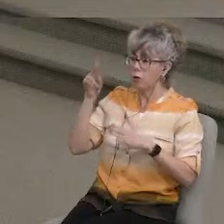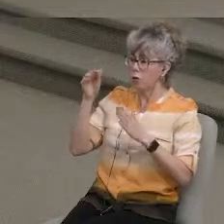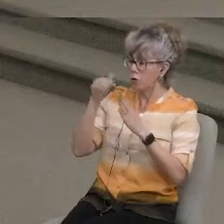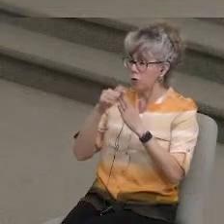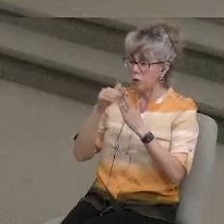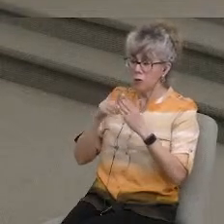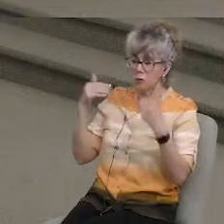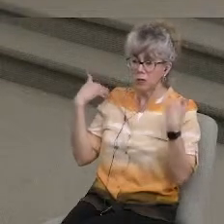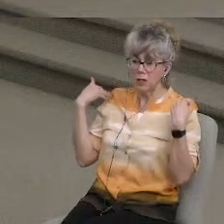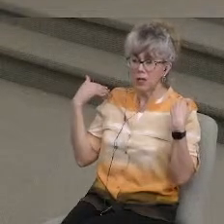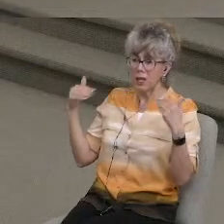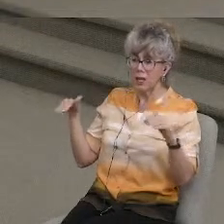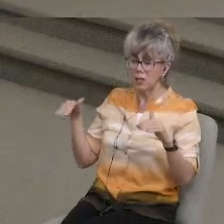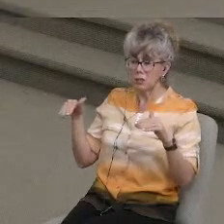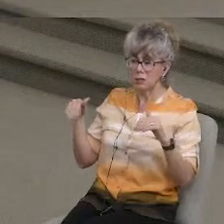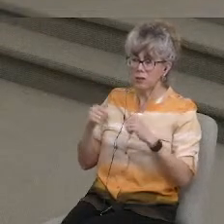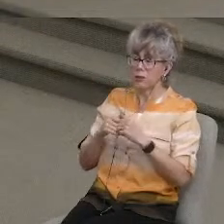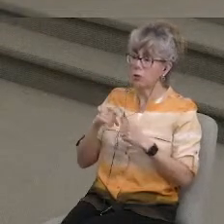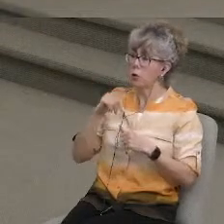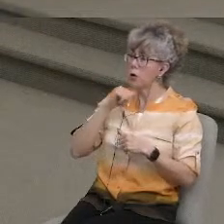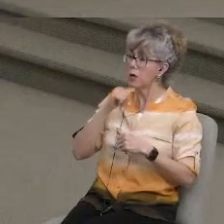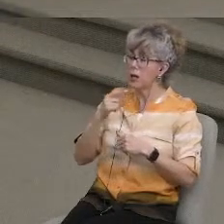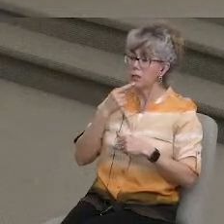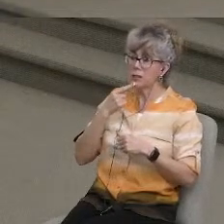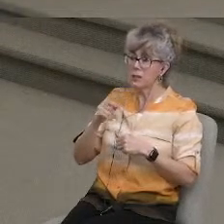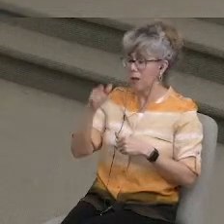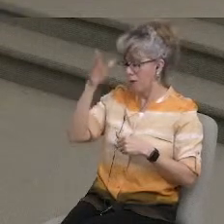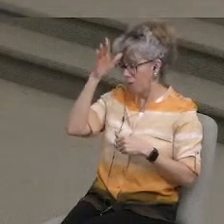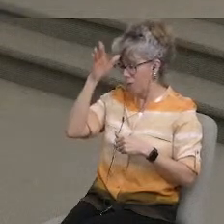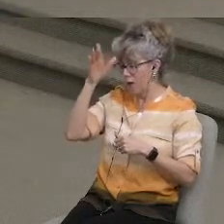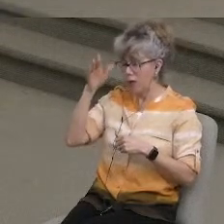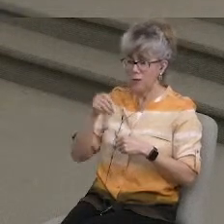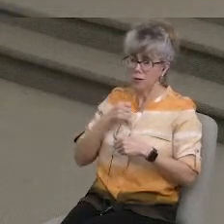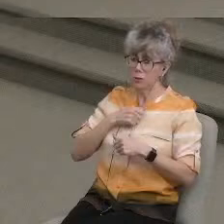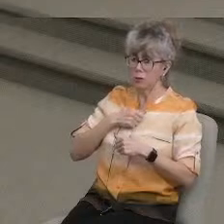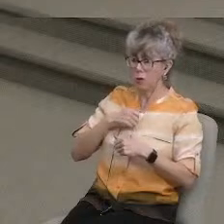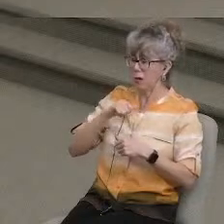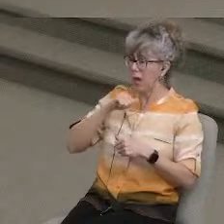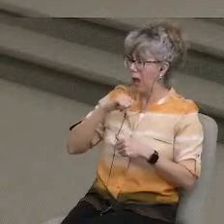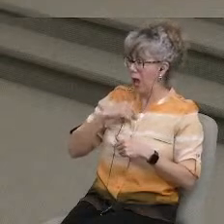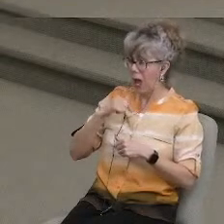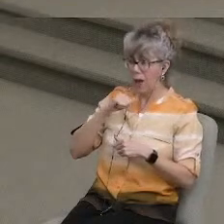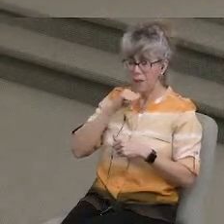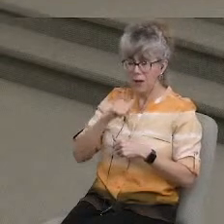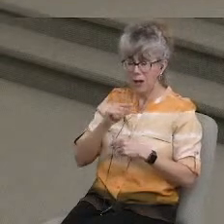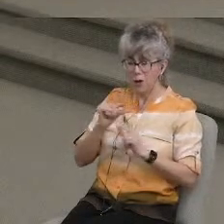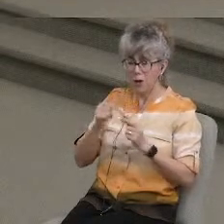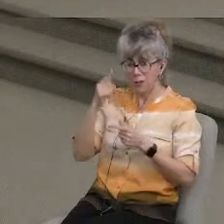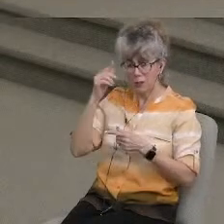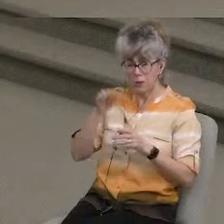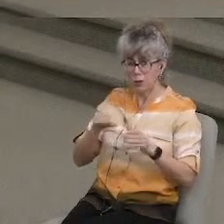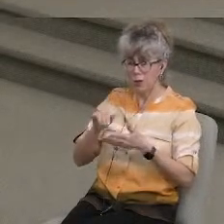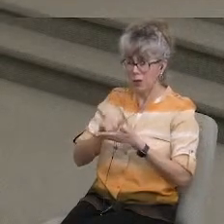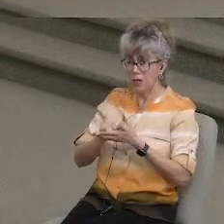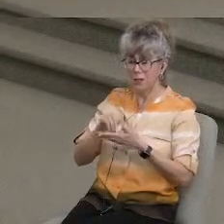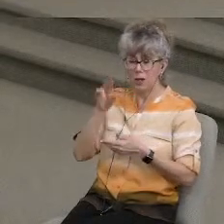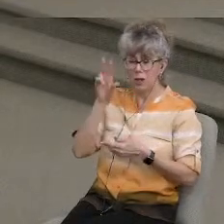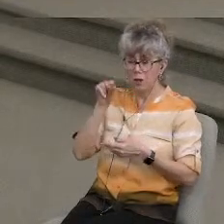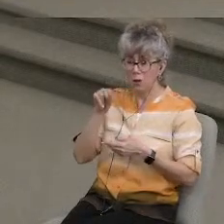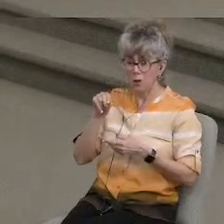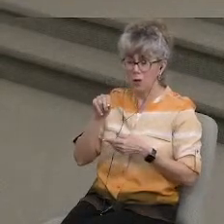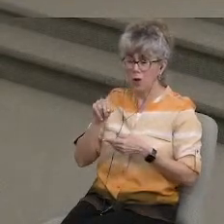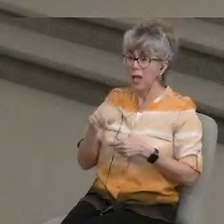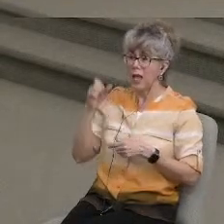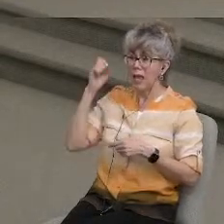I will not endure it. The joy set before him was your salvation. And so he endured that